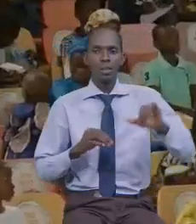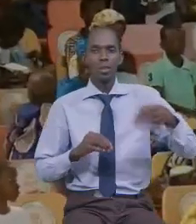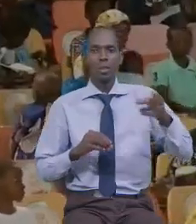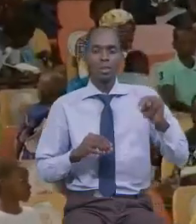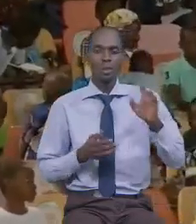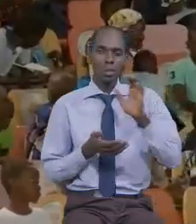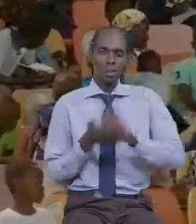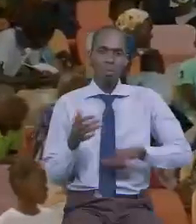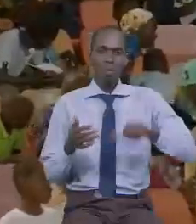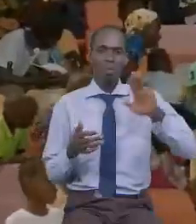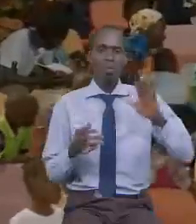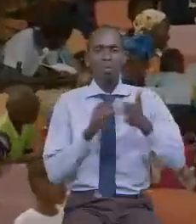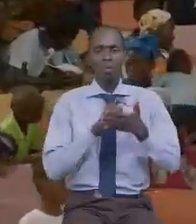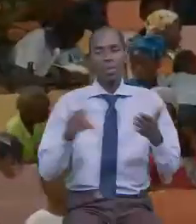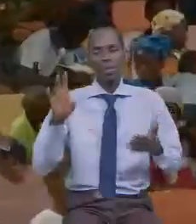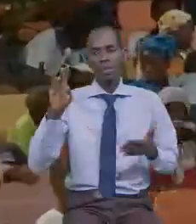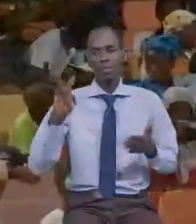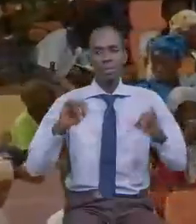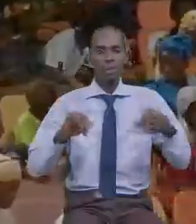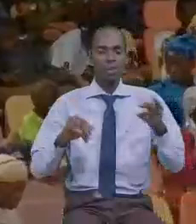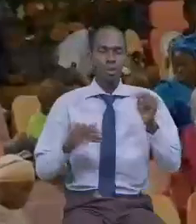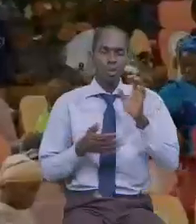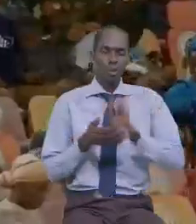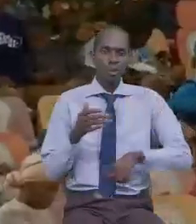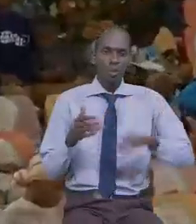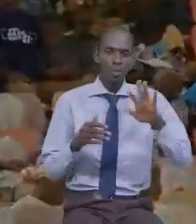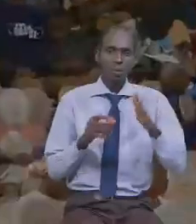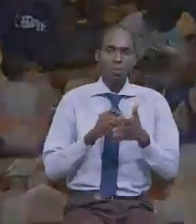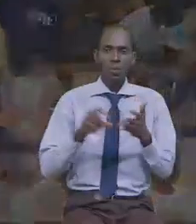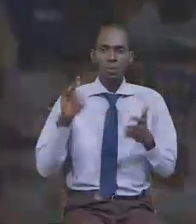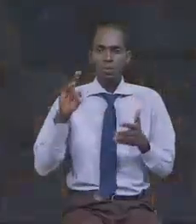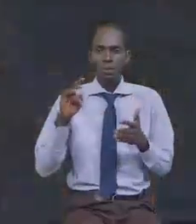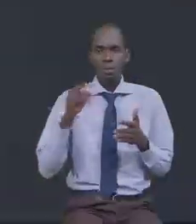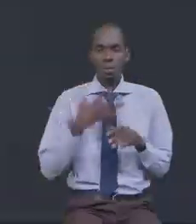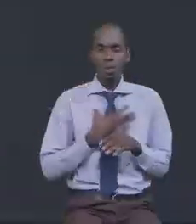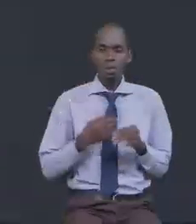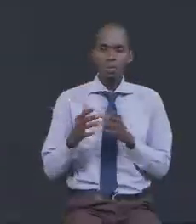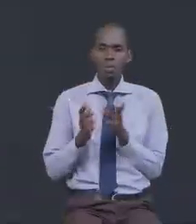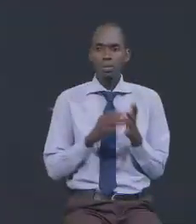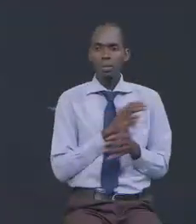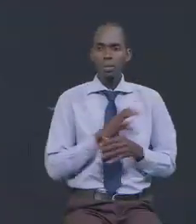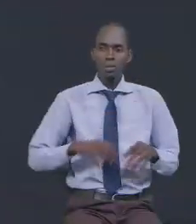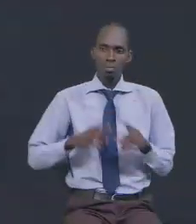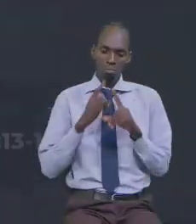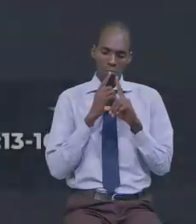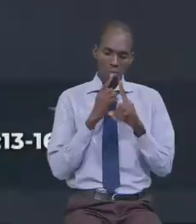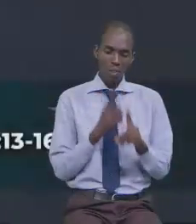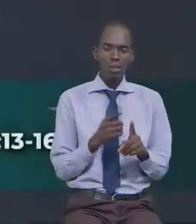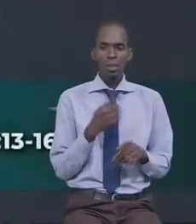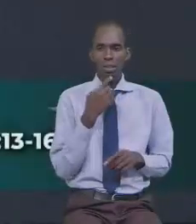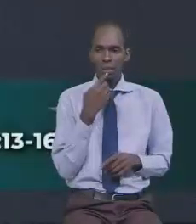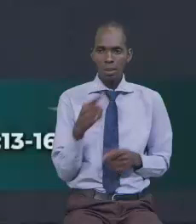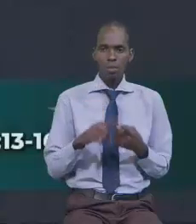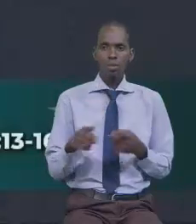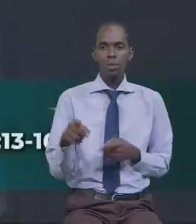5, verse 17. John chapter 5, verse 17. But Jesus answered them, my